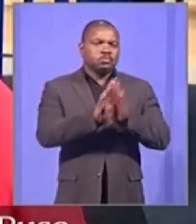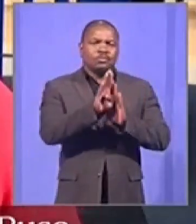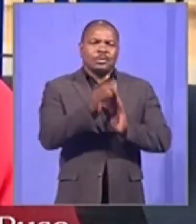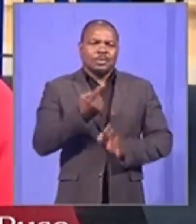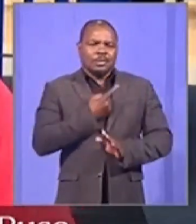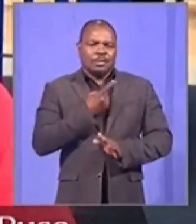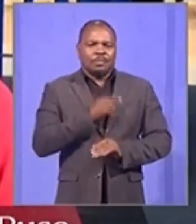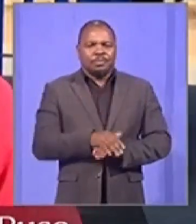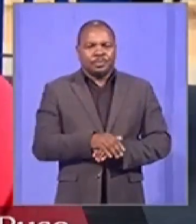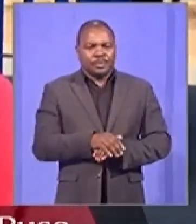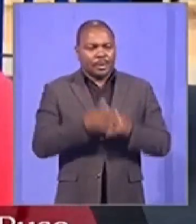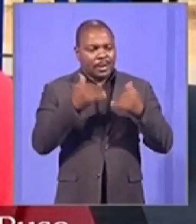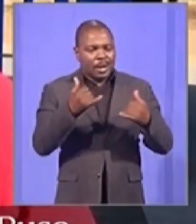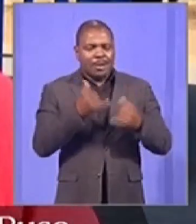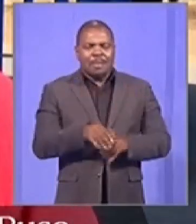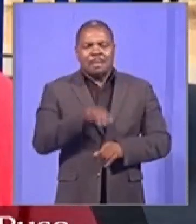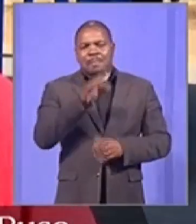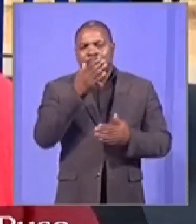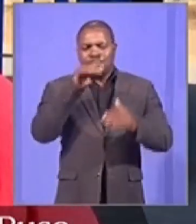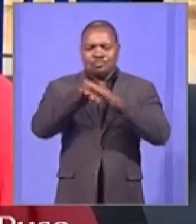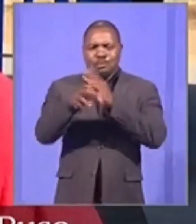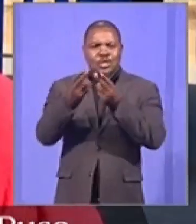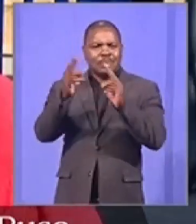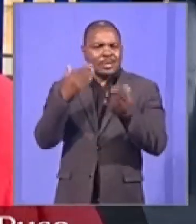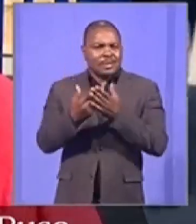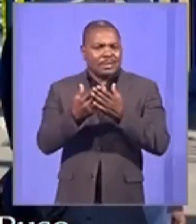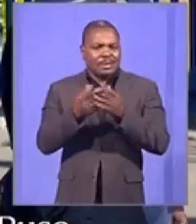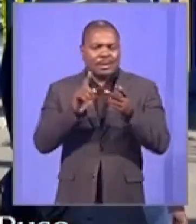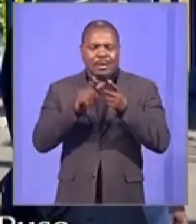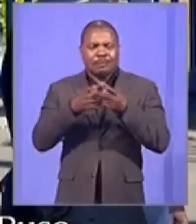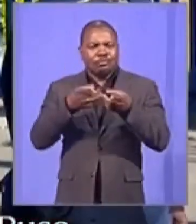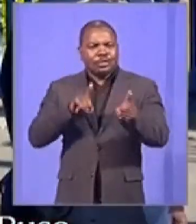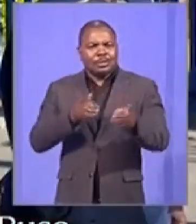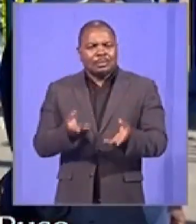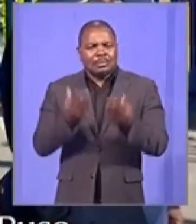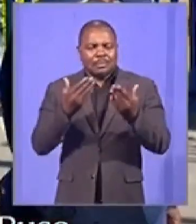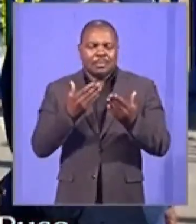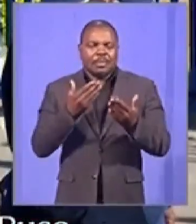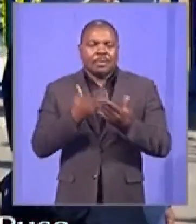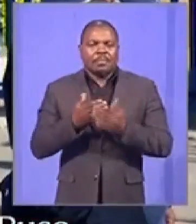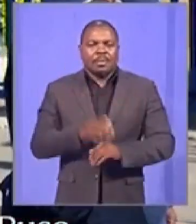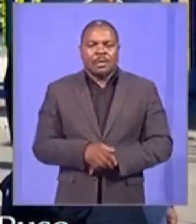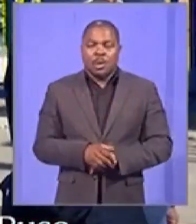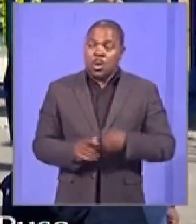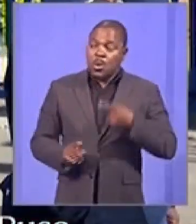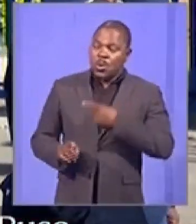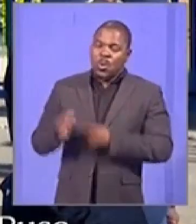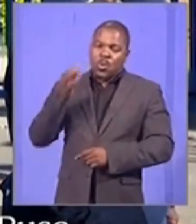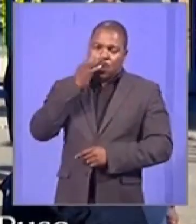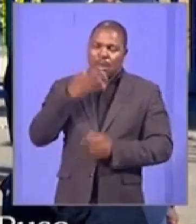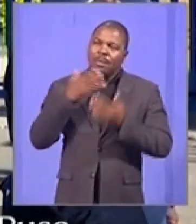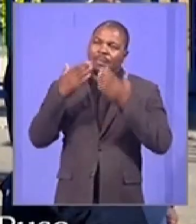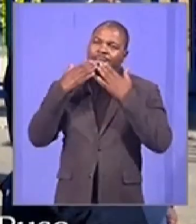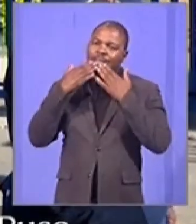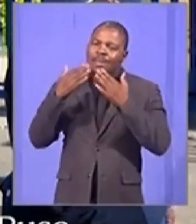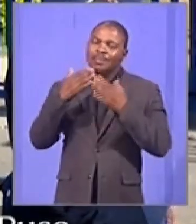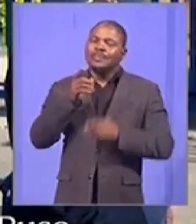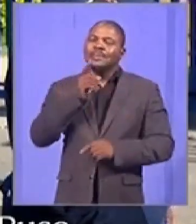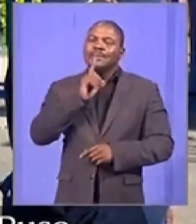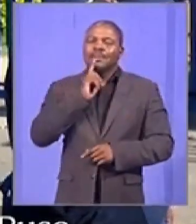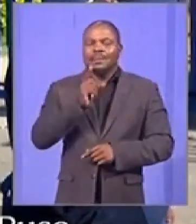from getting these bachelors, so much bachelors and degrees. She says, I'd like to thank the teachers